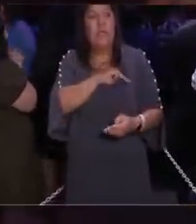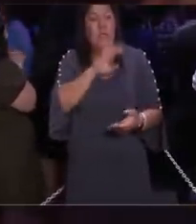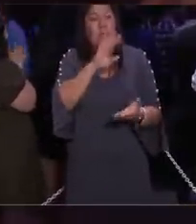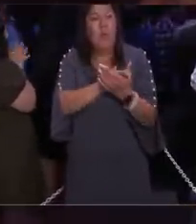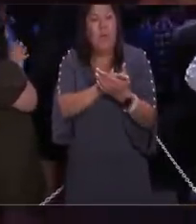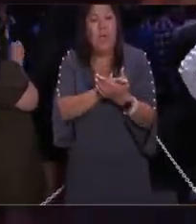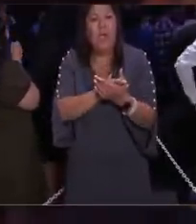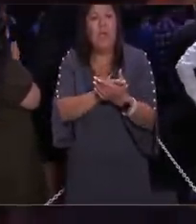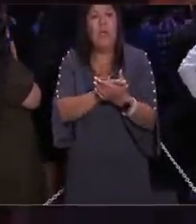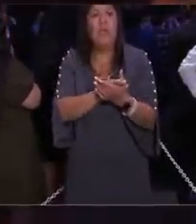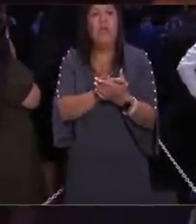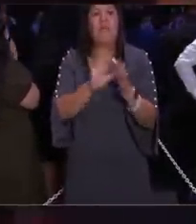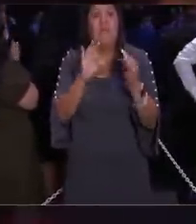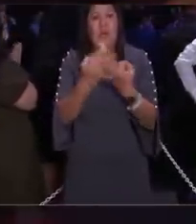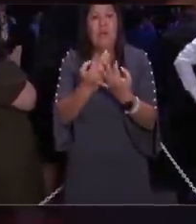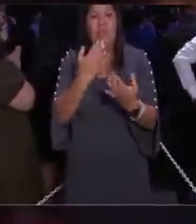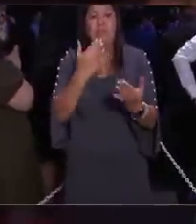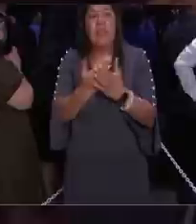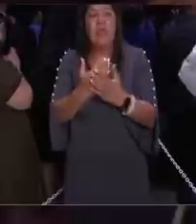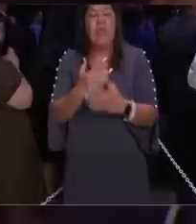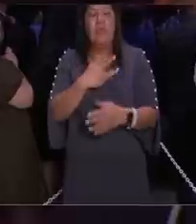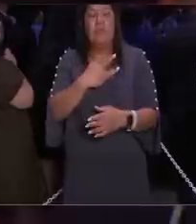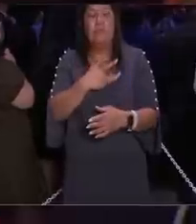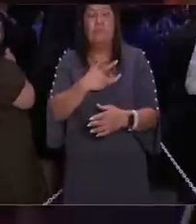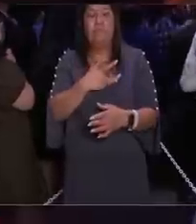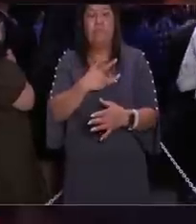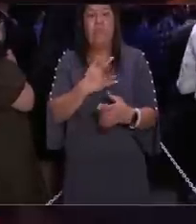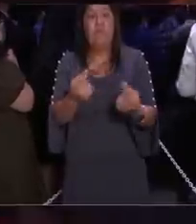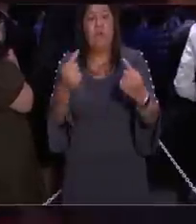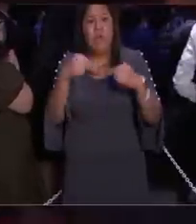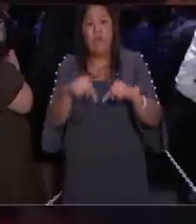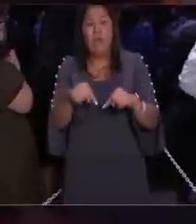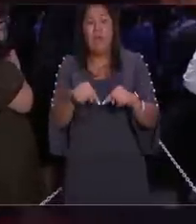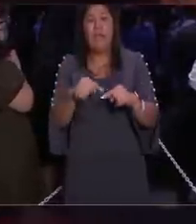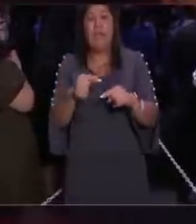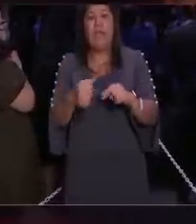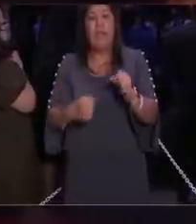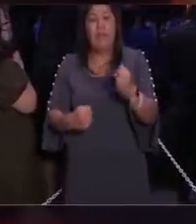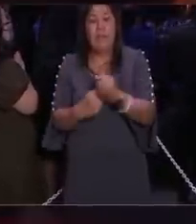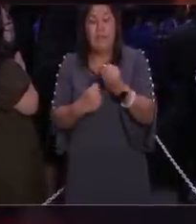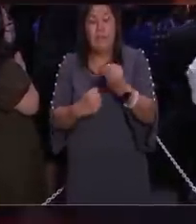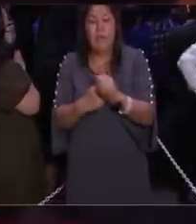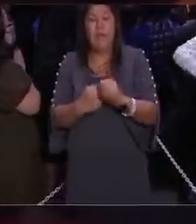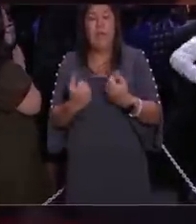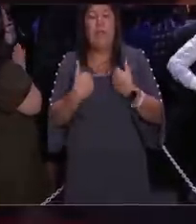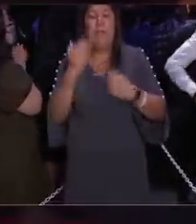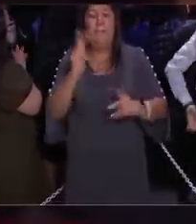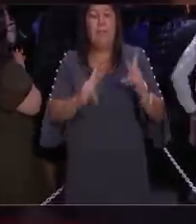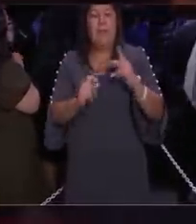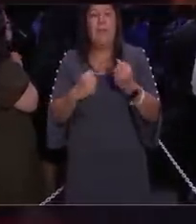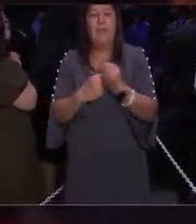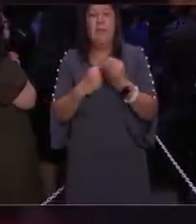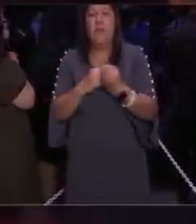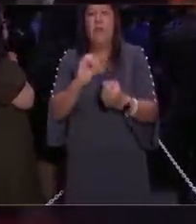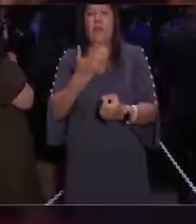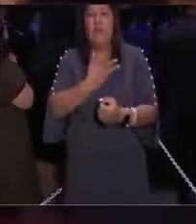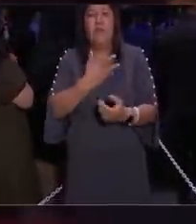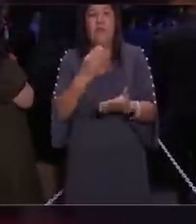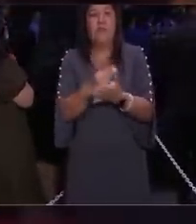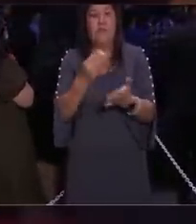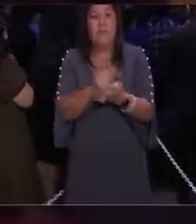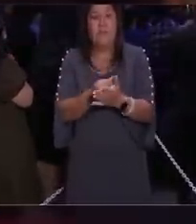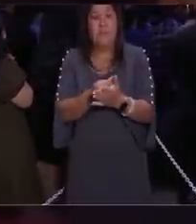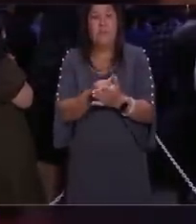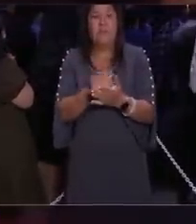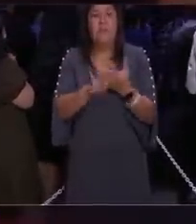and families. Thank you from the bottom of our hearts for coming and backing up the young people and supporting us